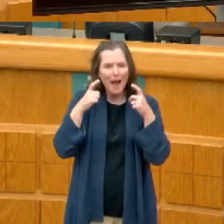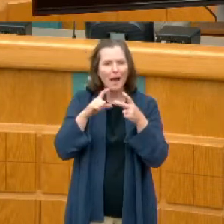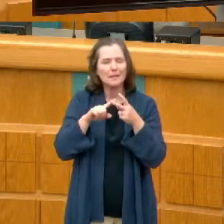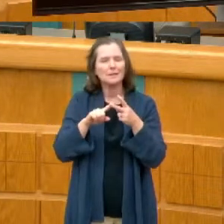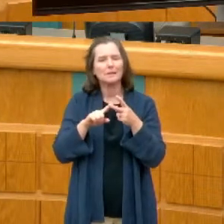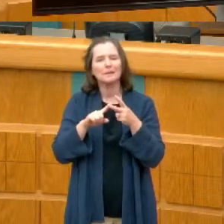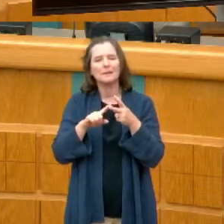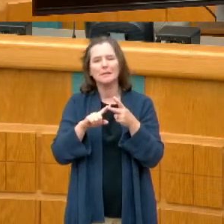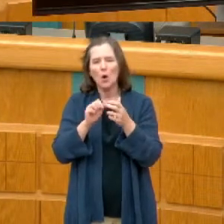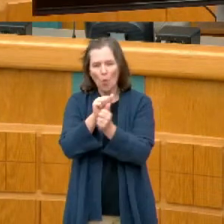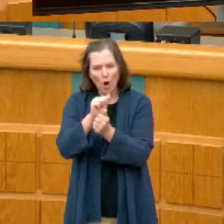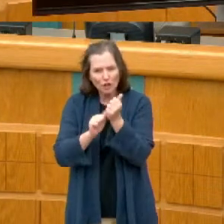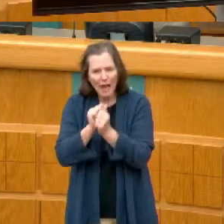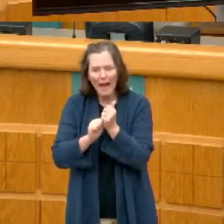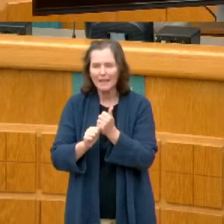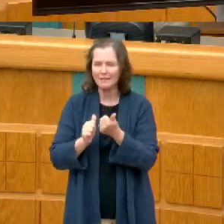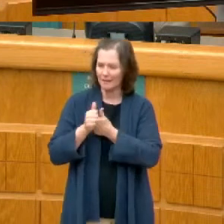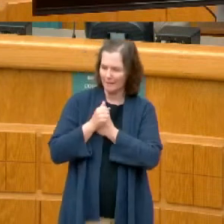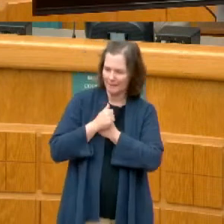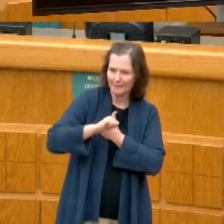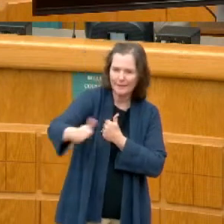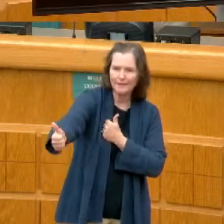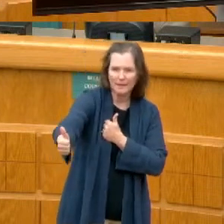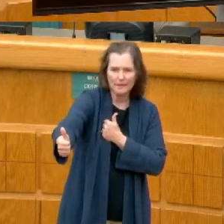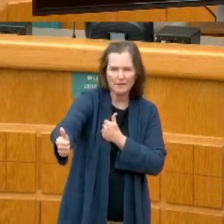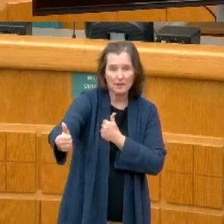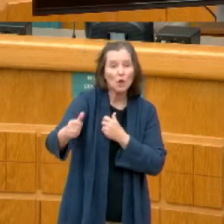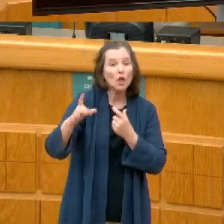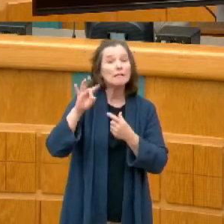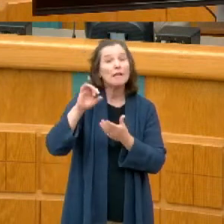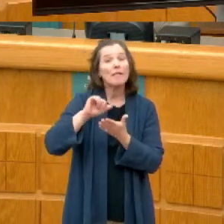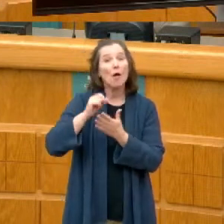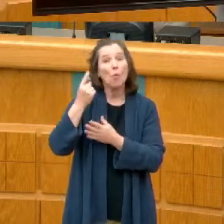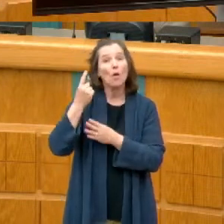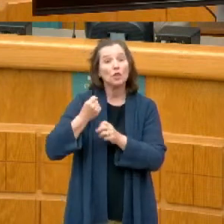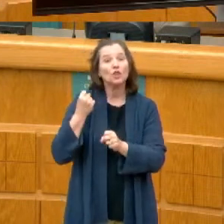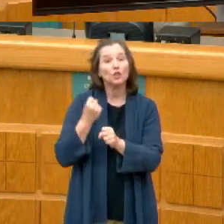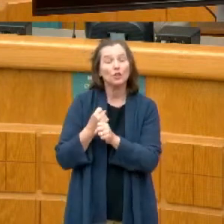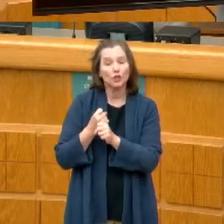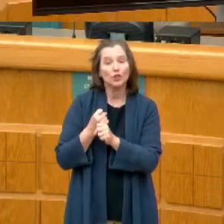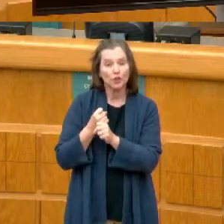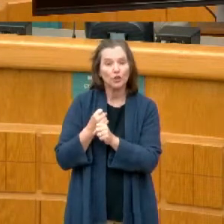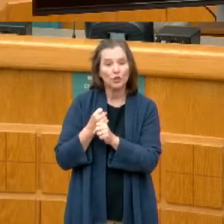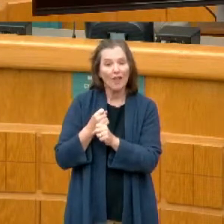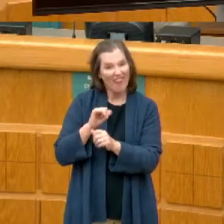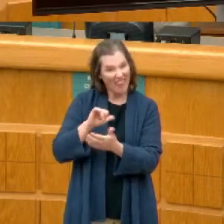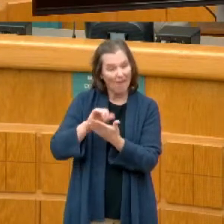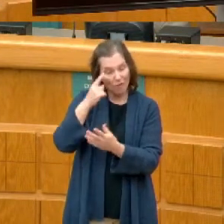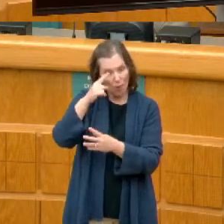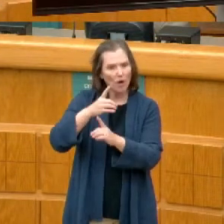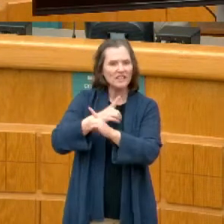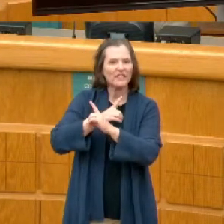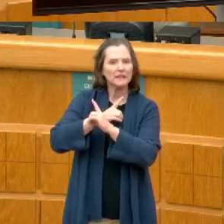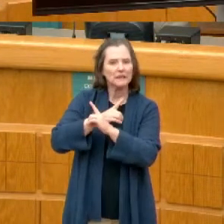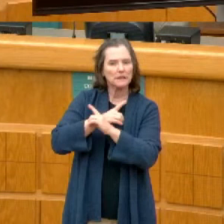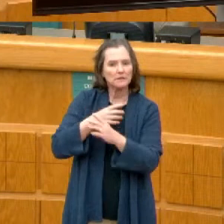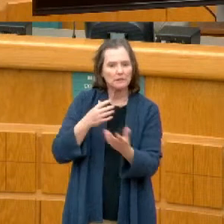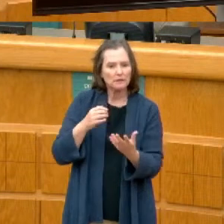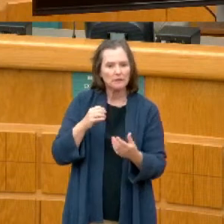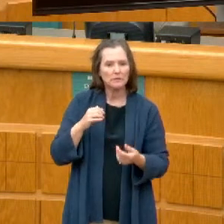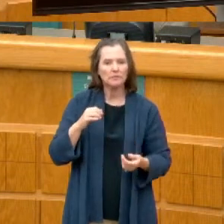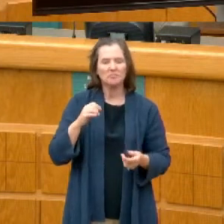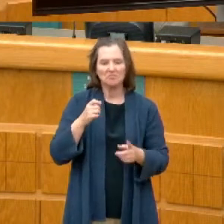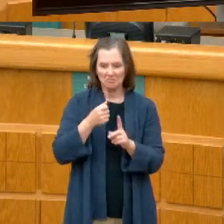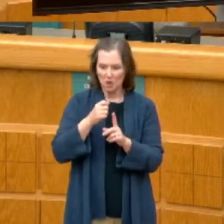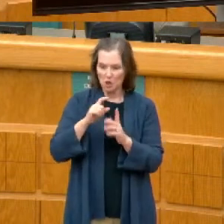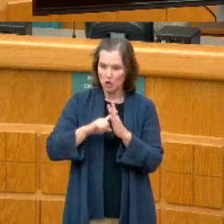hands, look, we did that all last year, and that was all about that defense. And then in January, we literally were